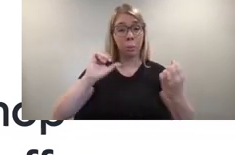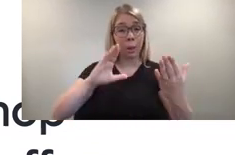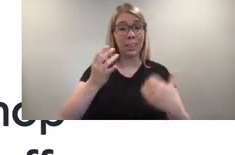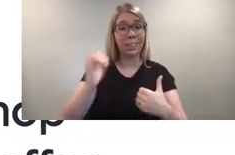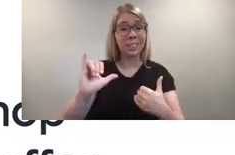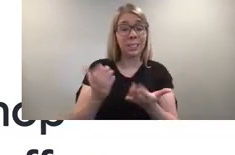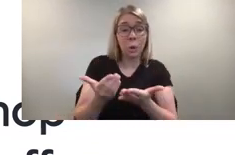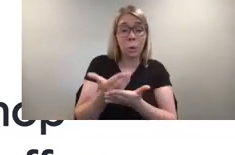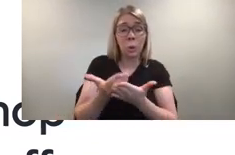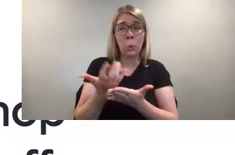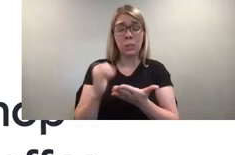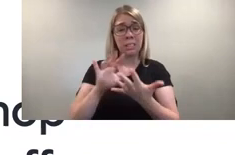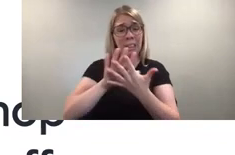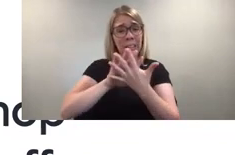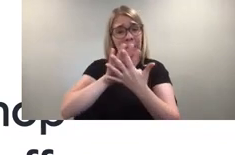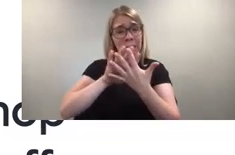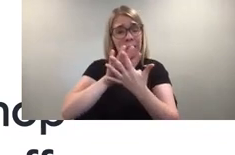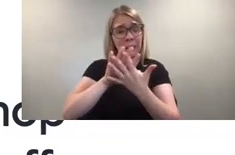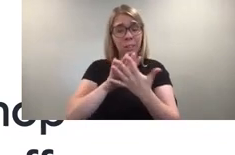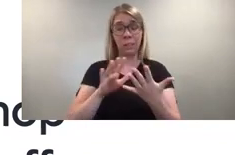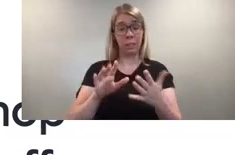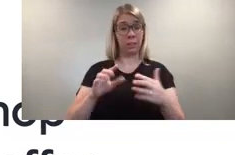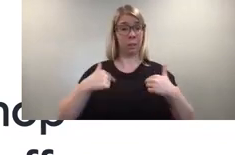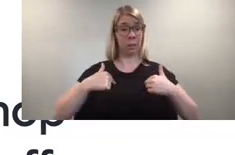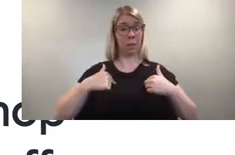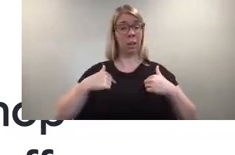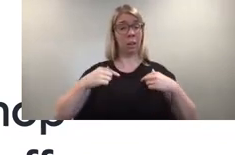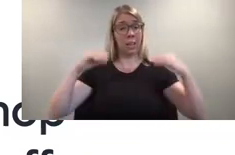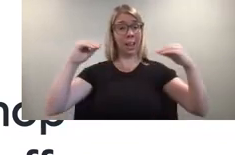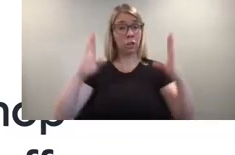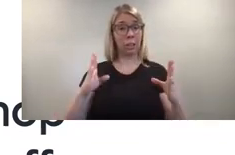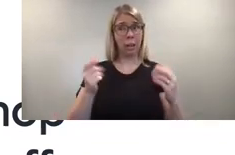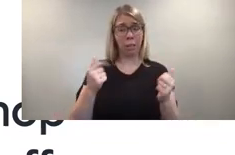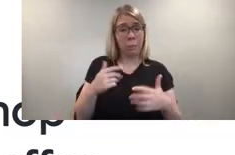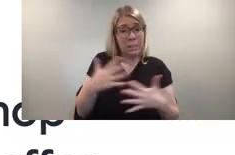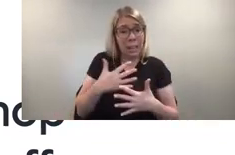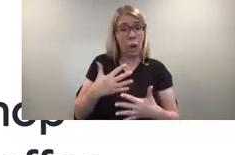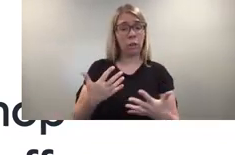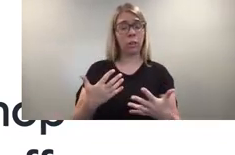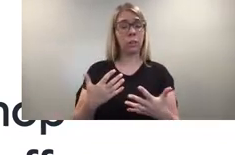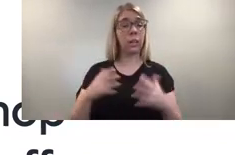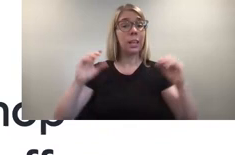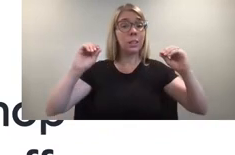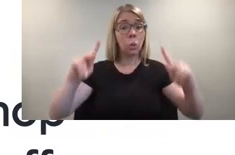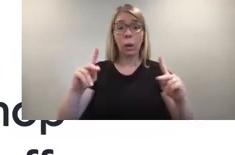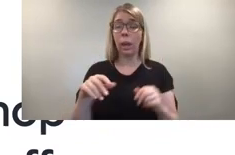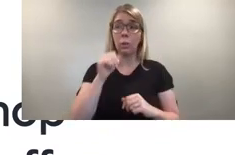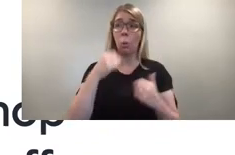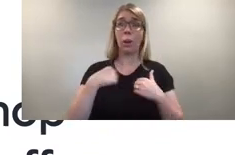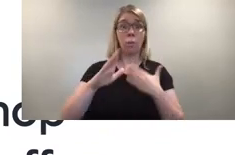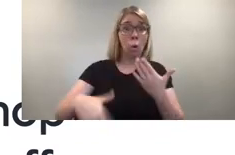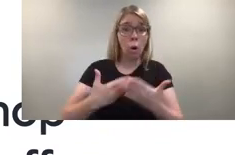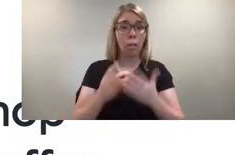somewhat nebulous. And I think as an educator anyway, it's a little scary. So I think it's okay not to have the answers. I think